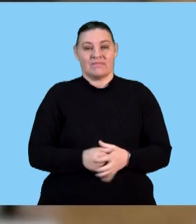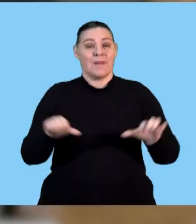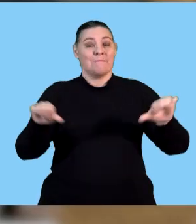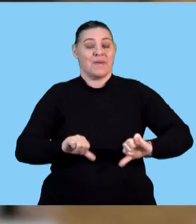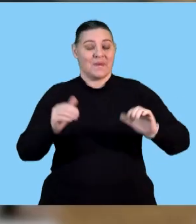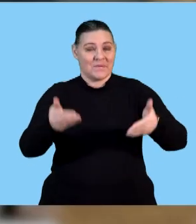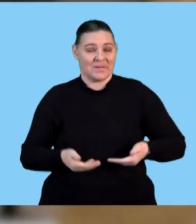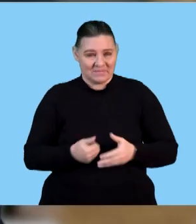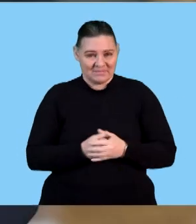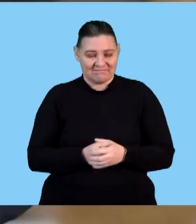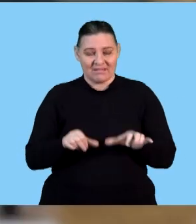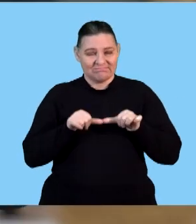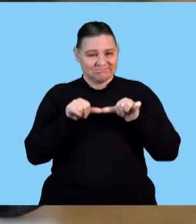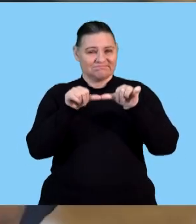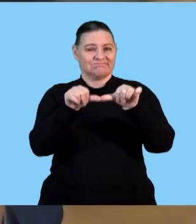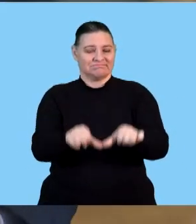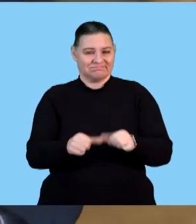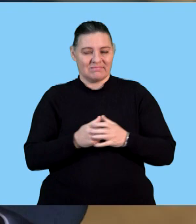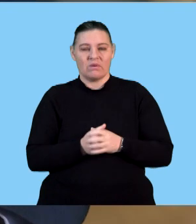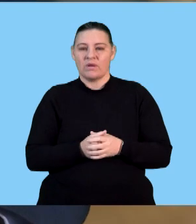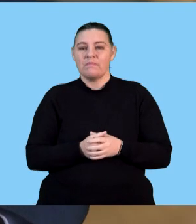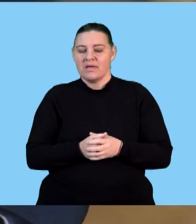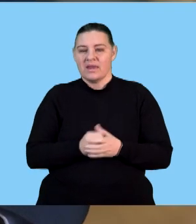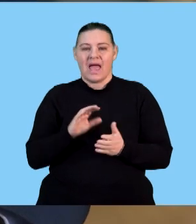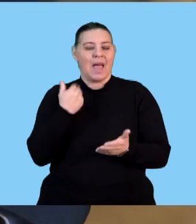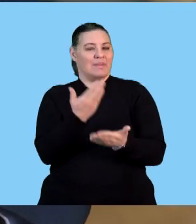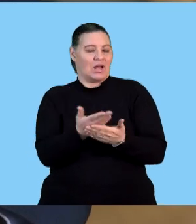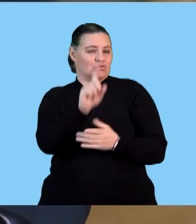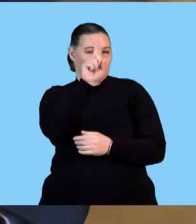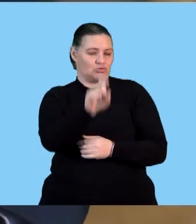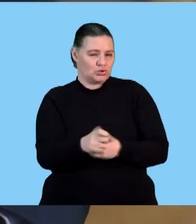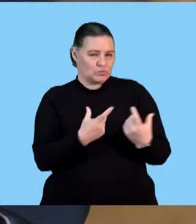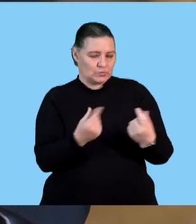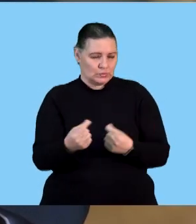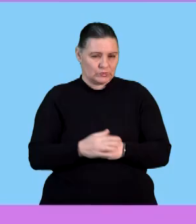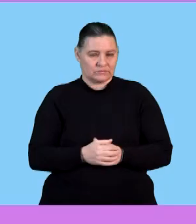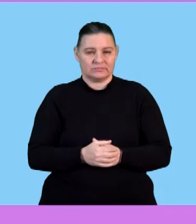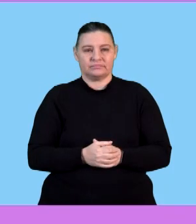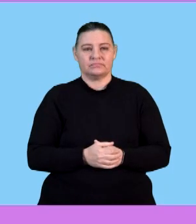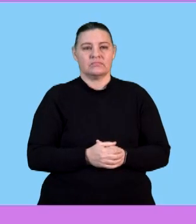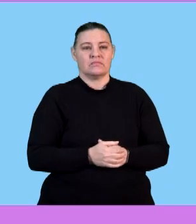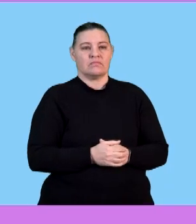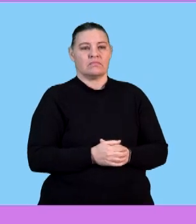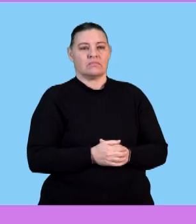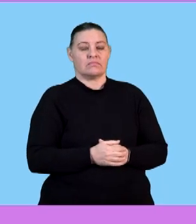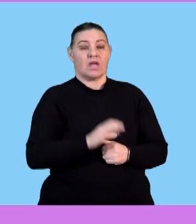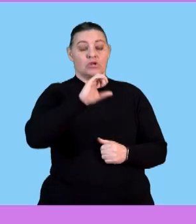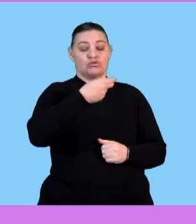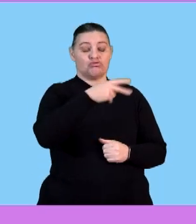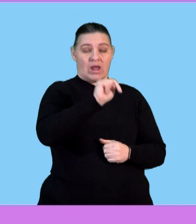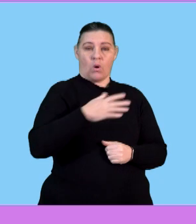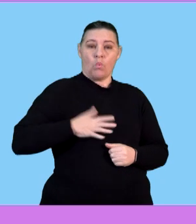And welcome back, everyone. Let's carry on. Let's do some application questions. So, Chen wants to